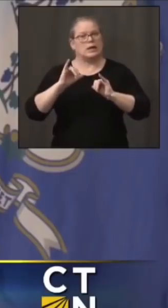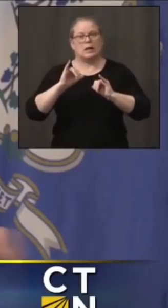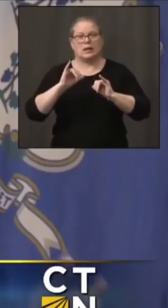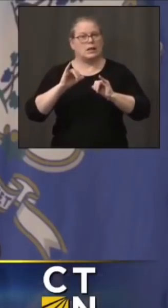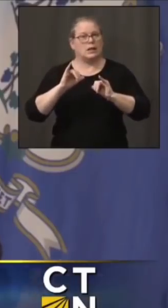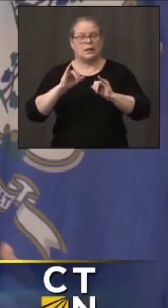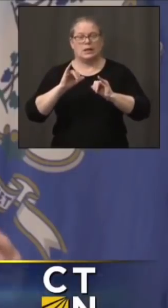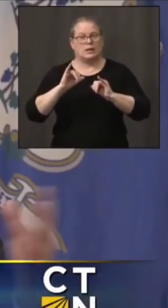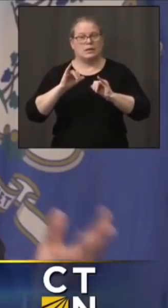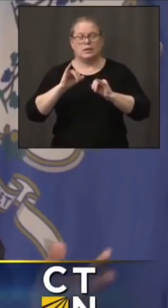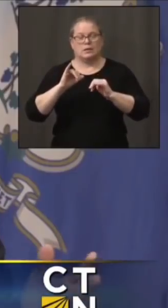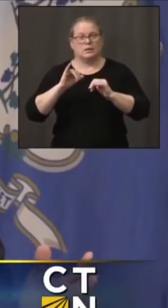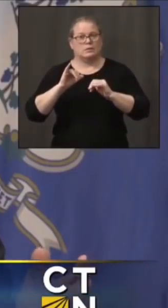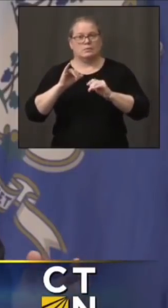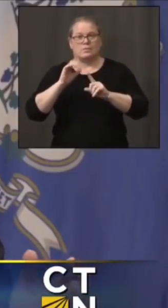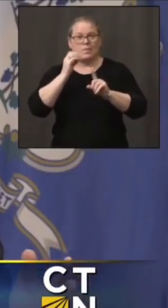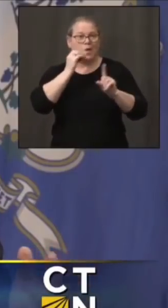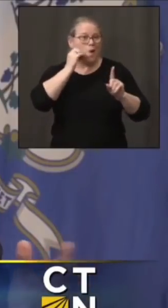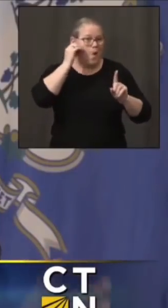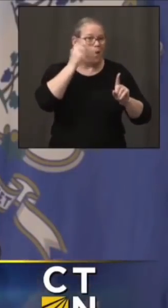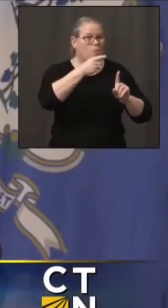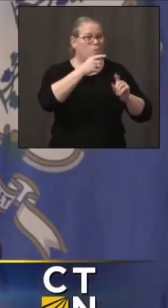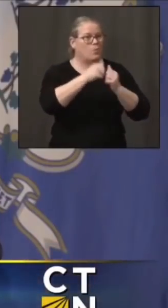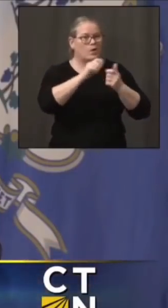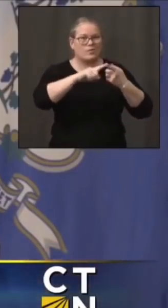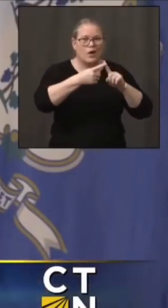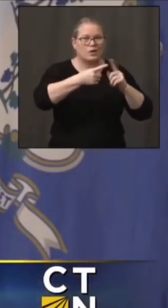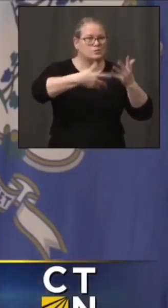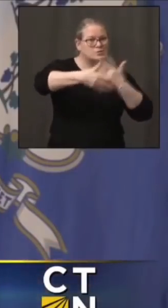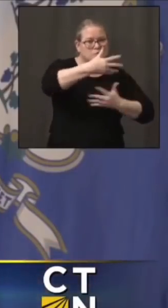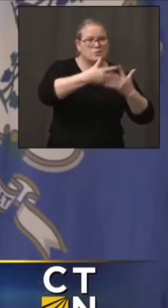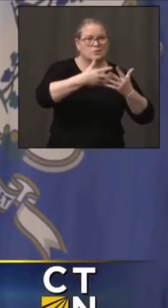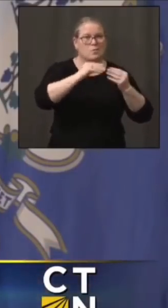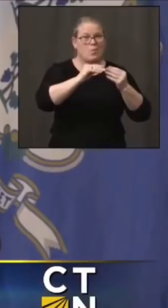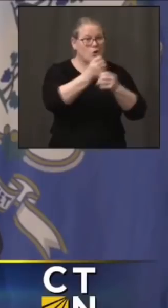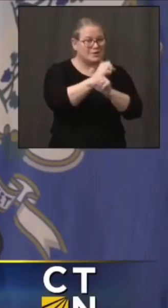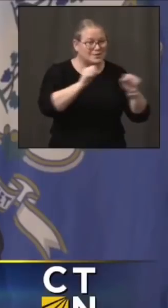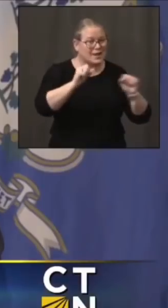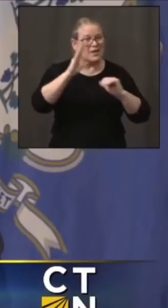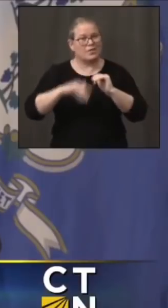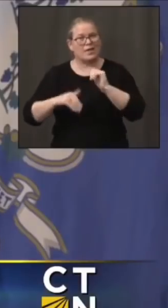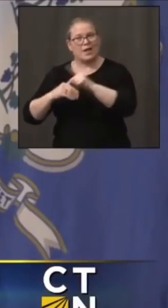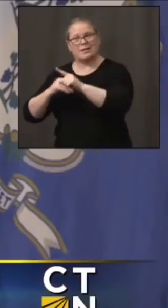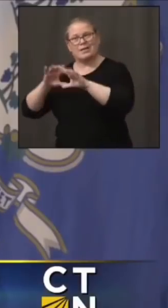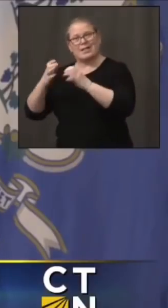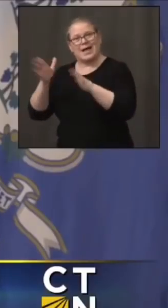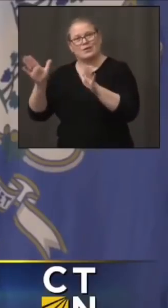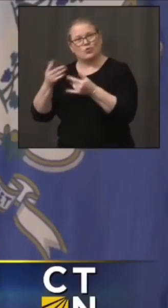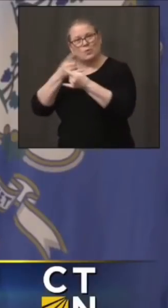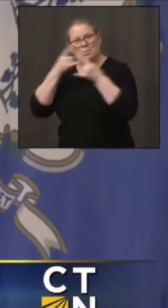that being at home or hanging with your friends is somehow safer than being with a mask in a classroom.